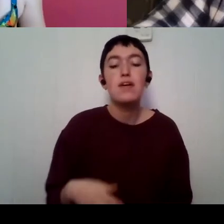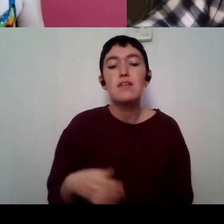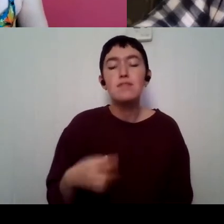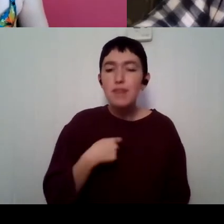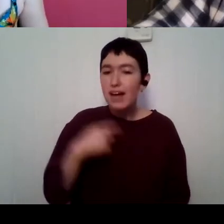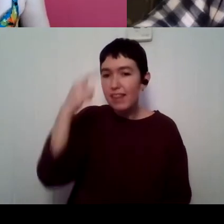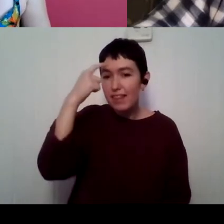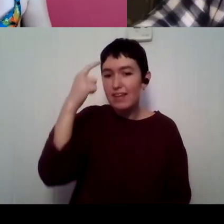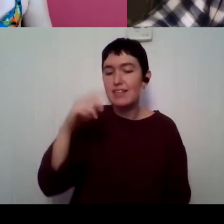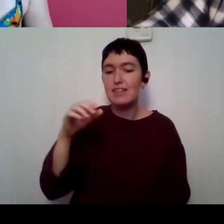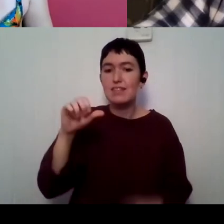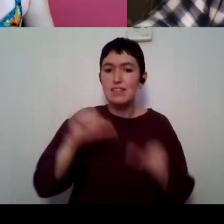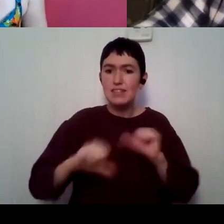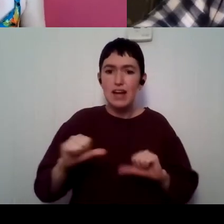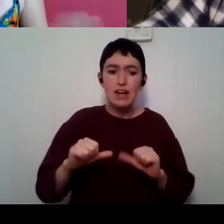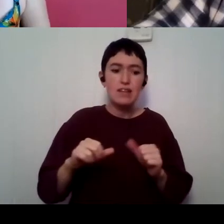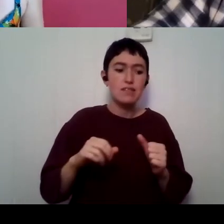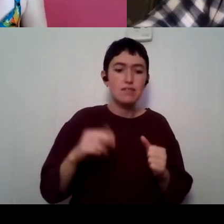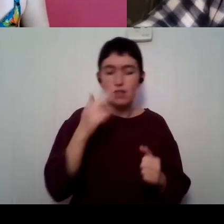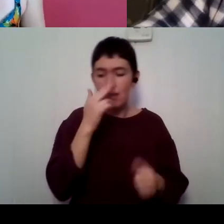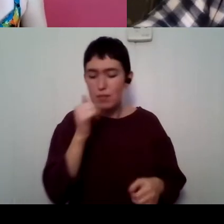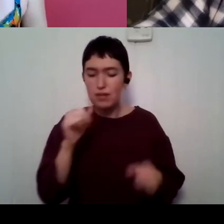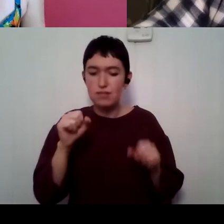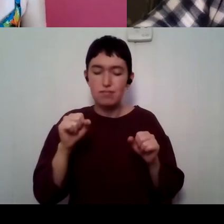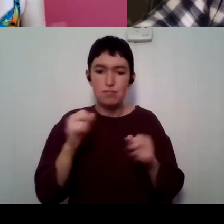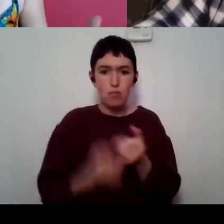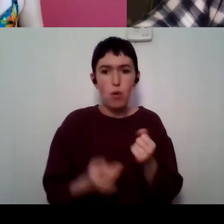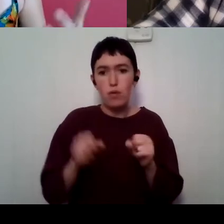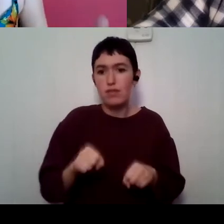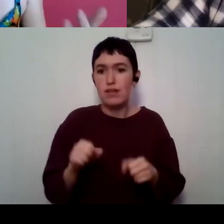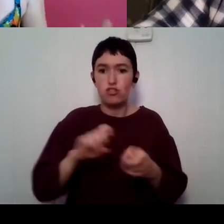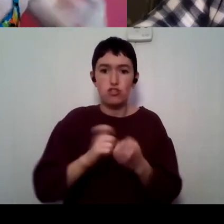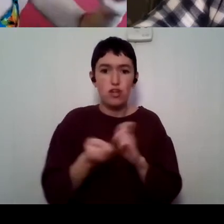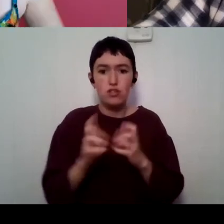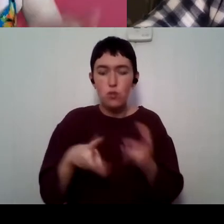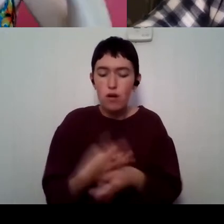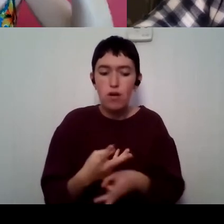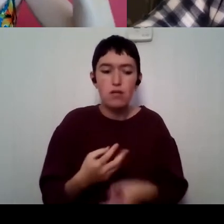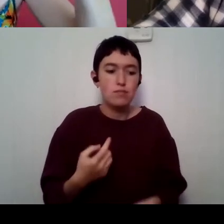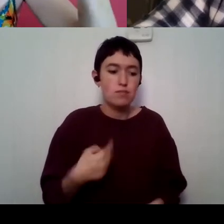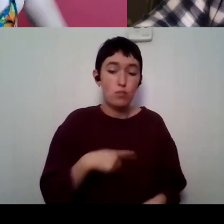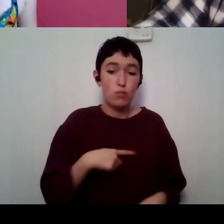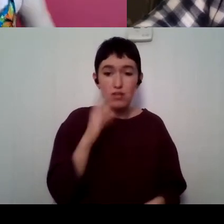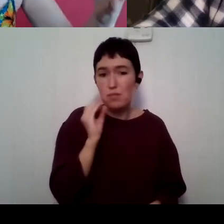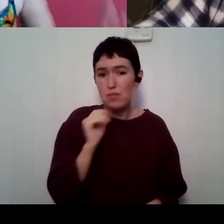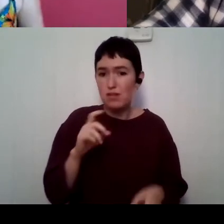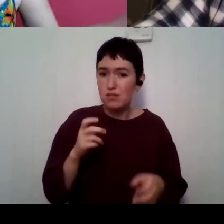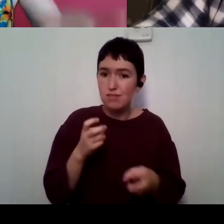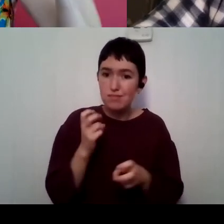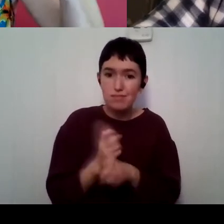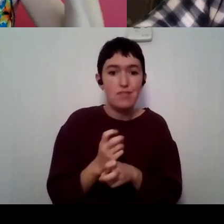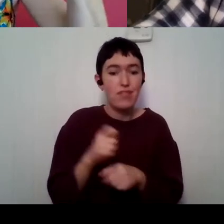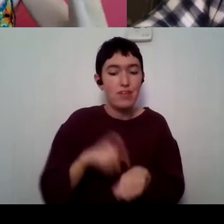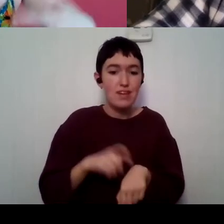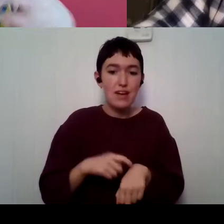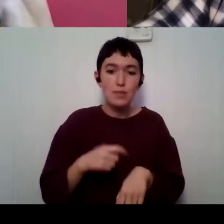both can change the world. You know, I think comedy, you know, we're living through really tough times. And I think comedy can elevate all of us. And I think science can